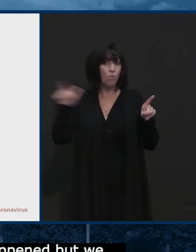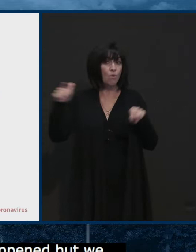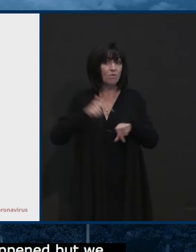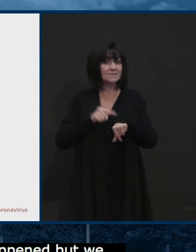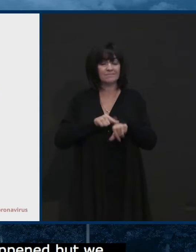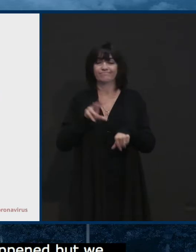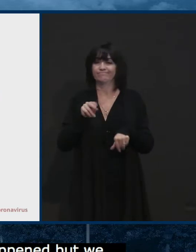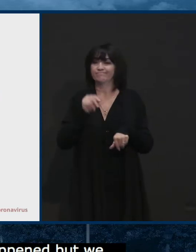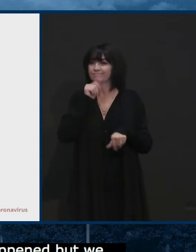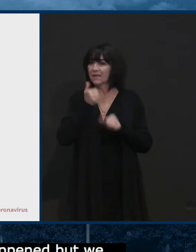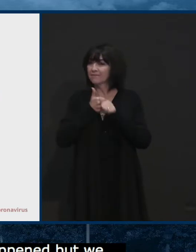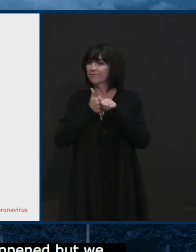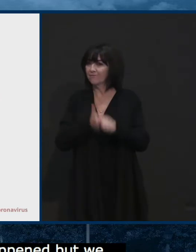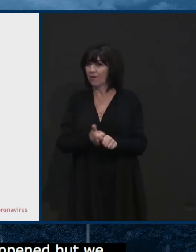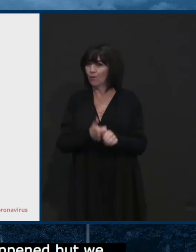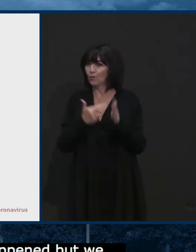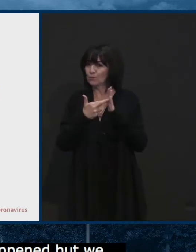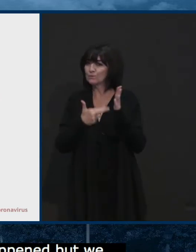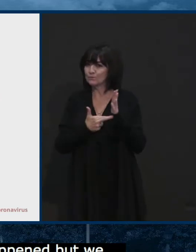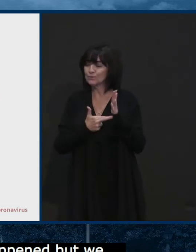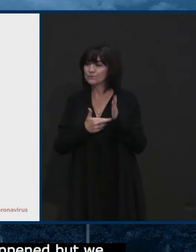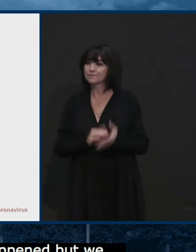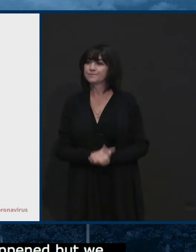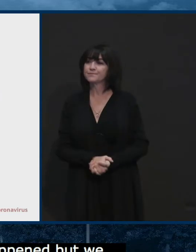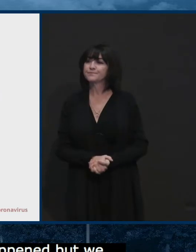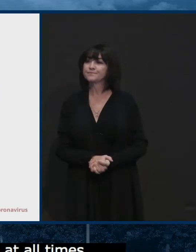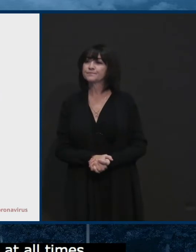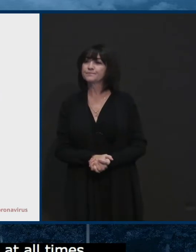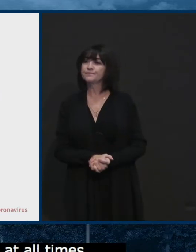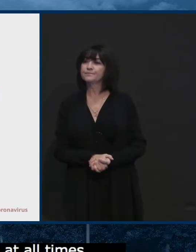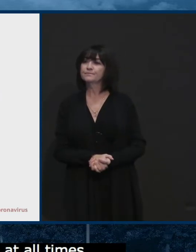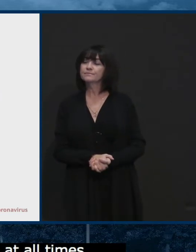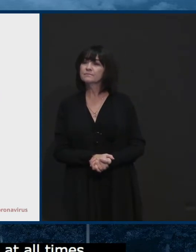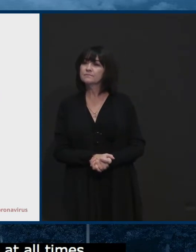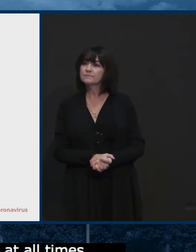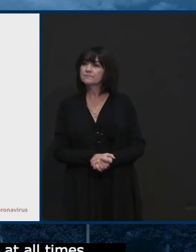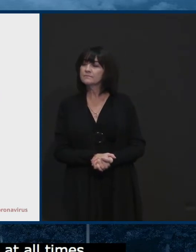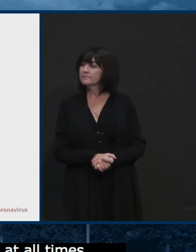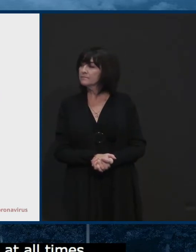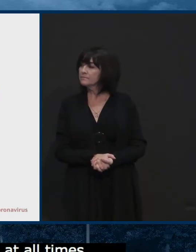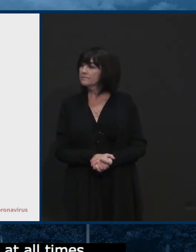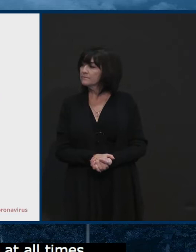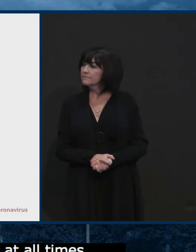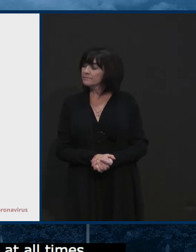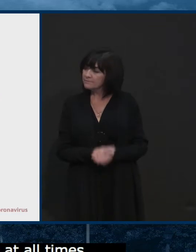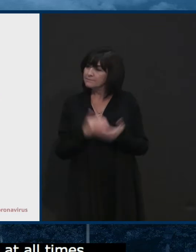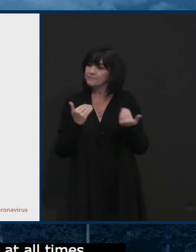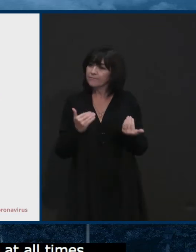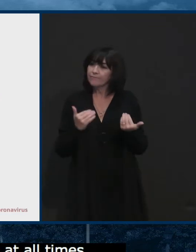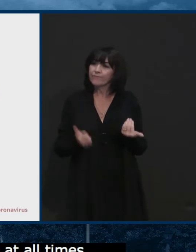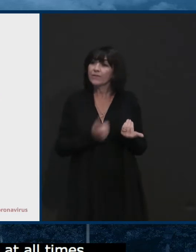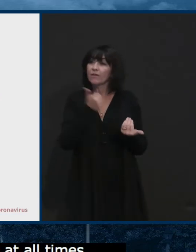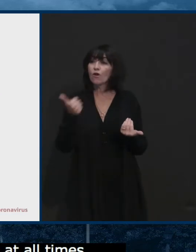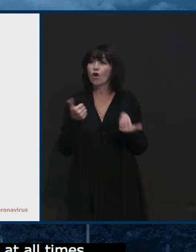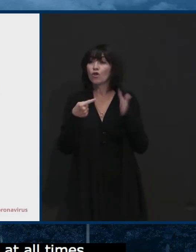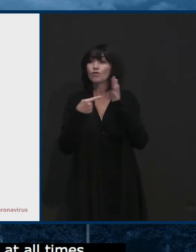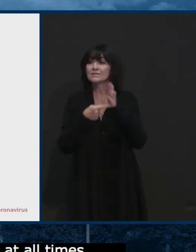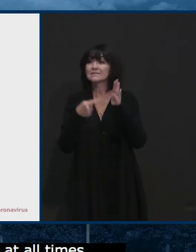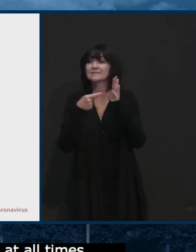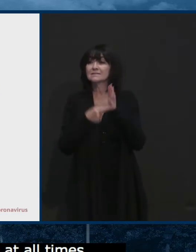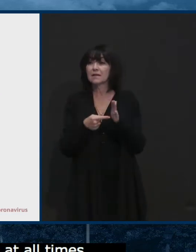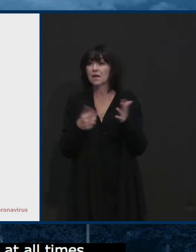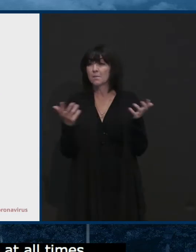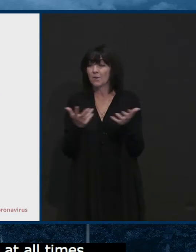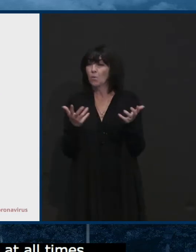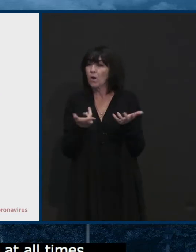I want to use an example, which is just kind of common right now, and something that we really want